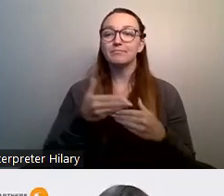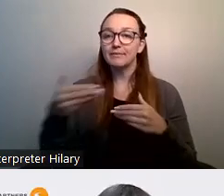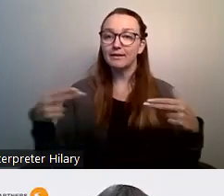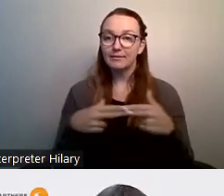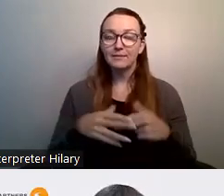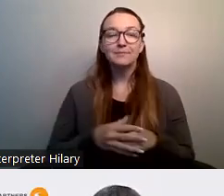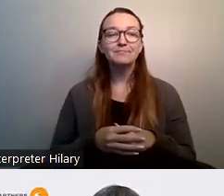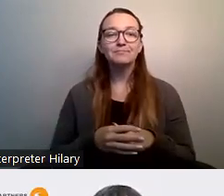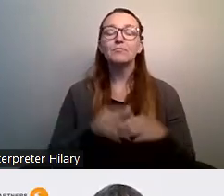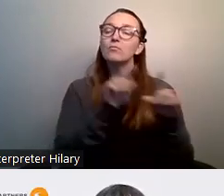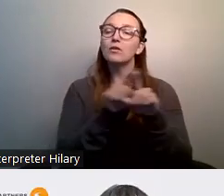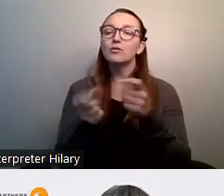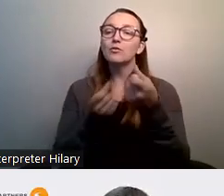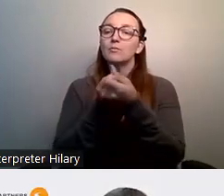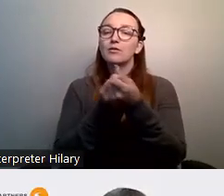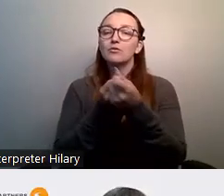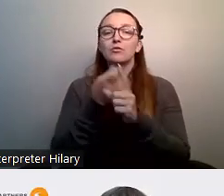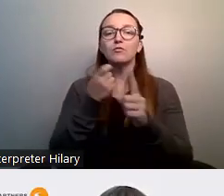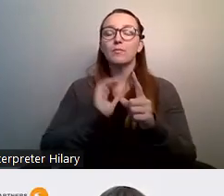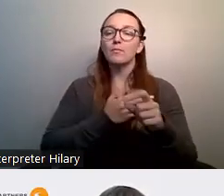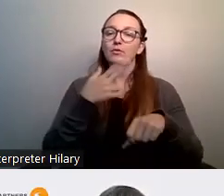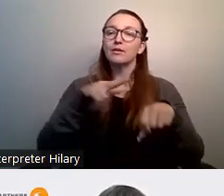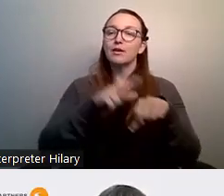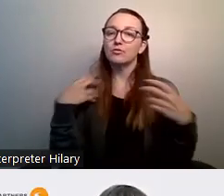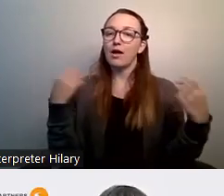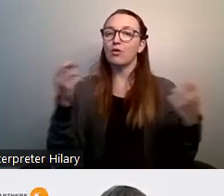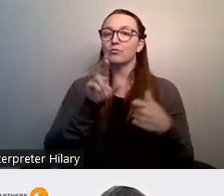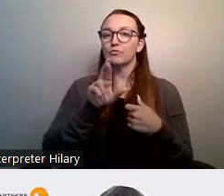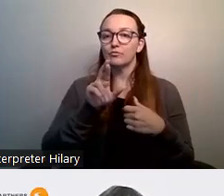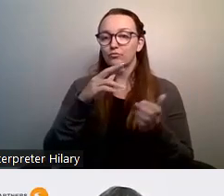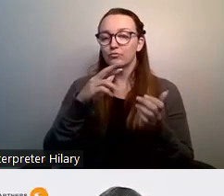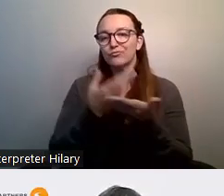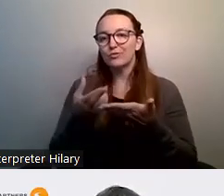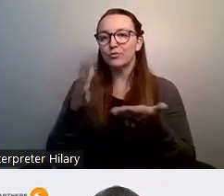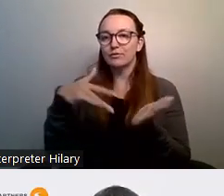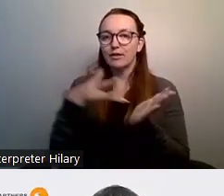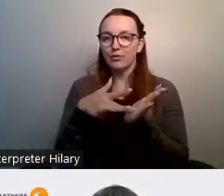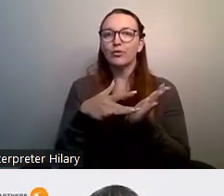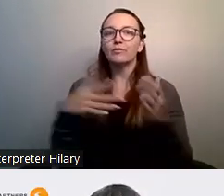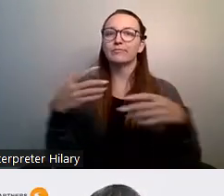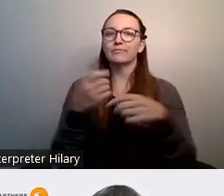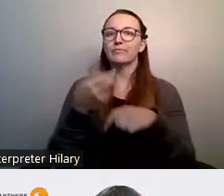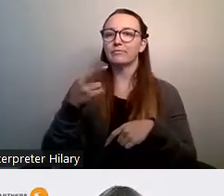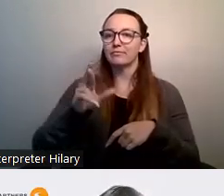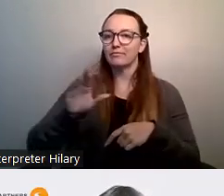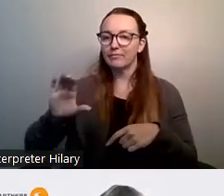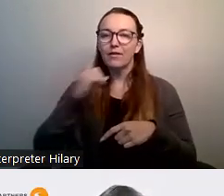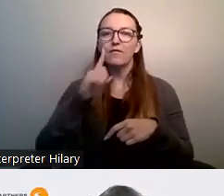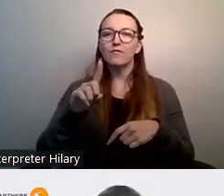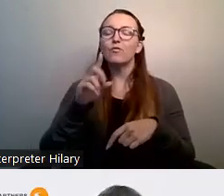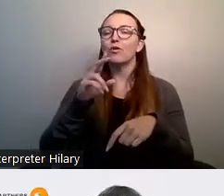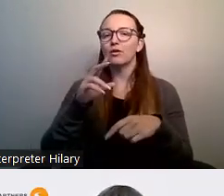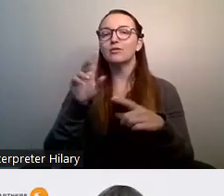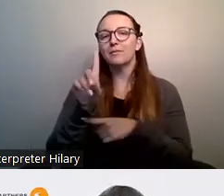It's also sponsored by our National Health Resource Center on Domestic Violence. which supports all kinds of